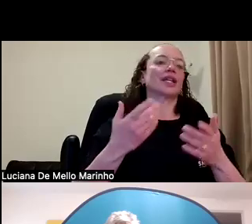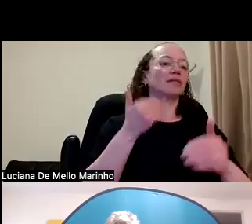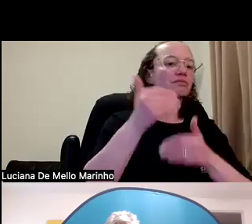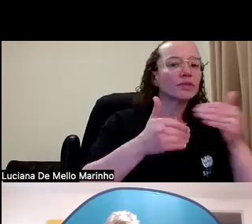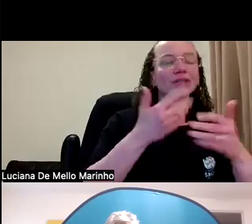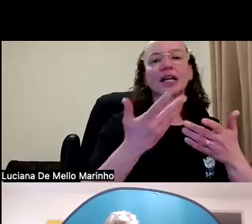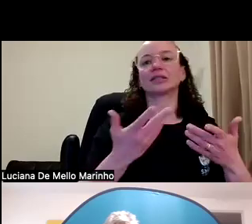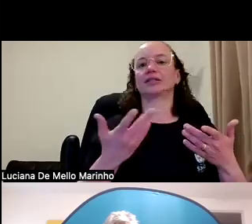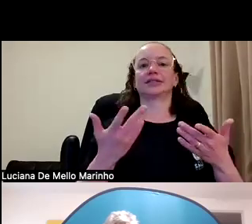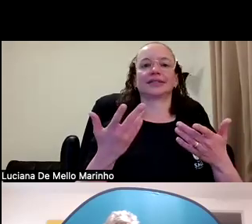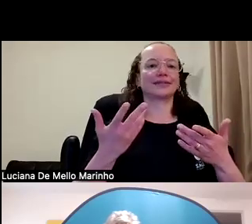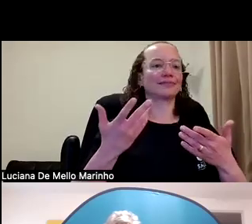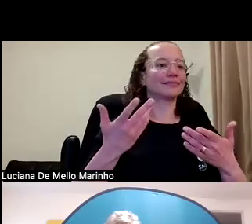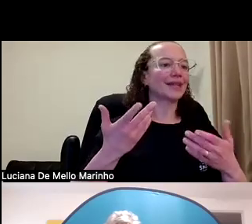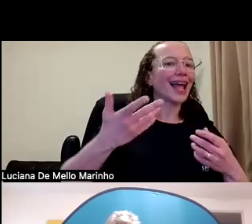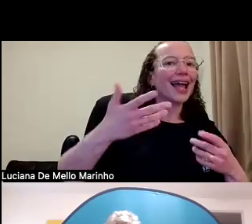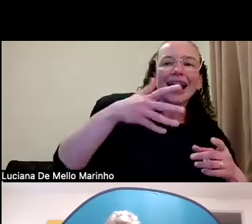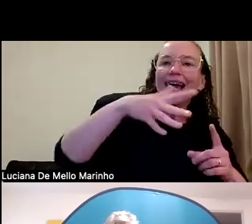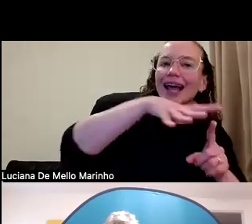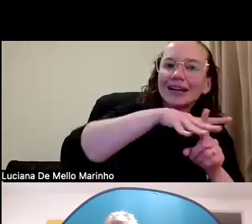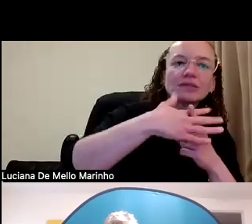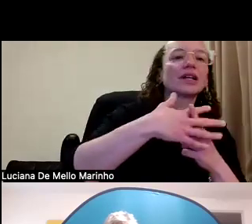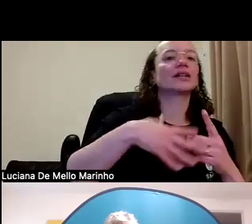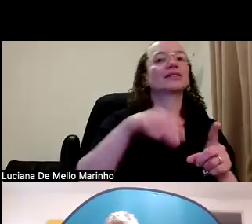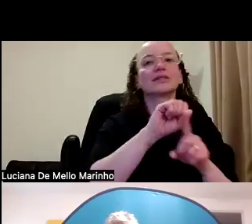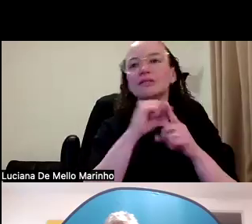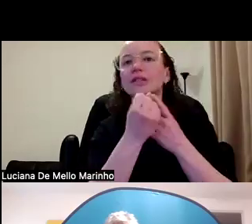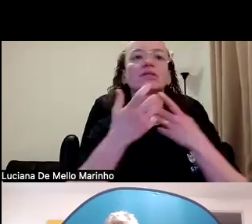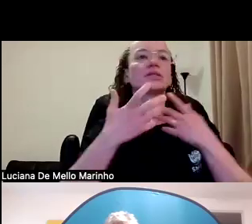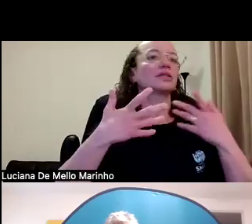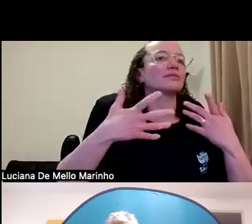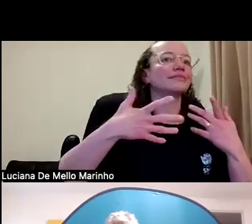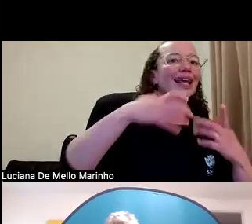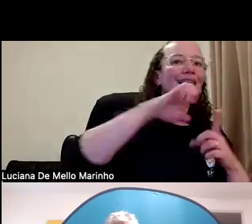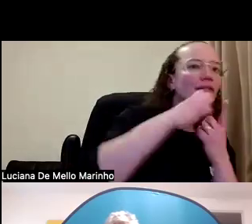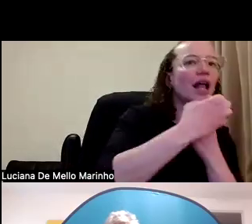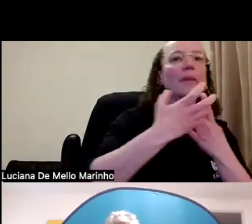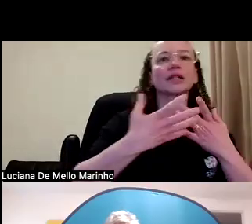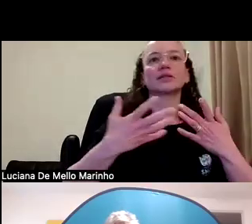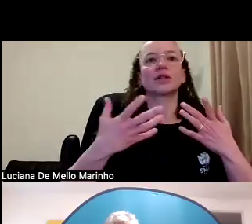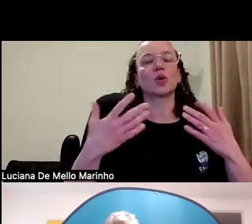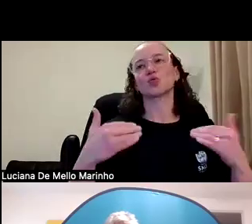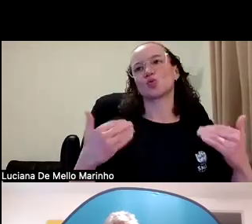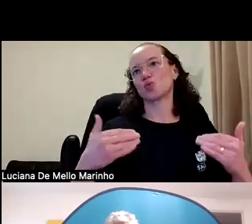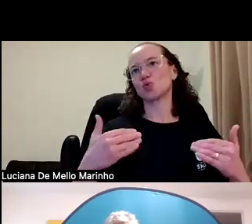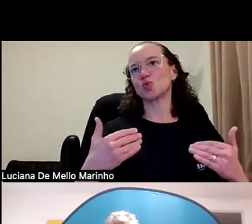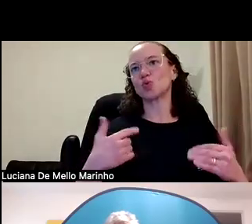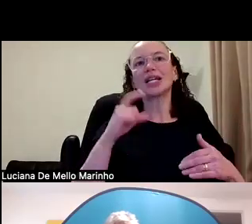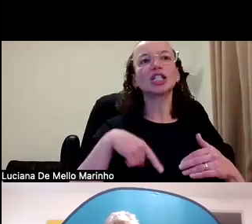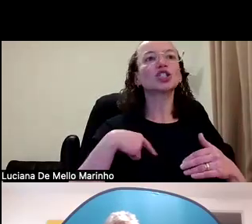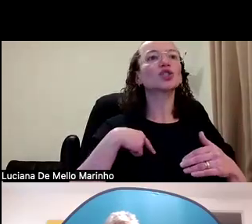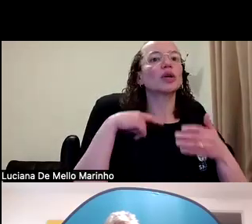in the event that there is, wherever we are in the process, whatever the environment, the context